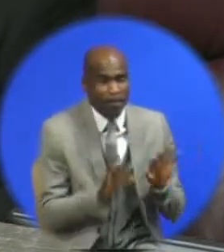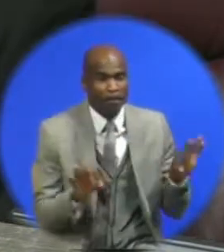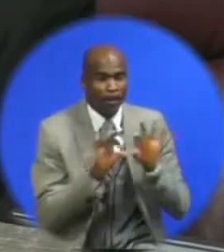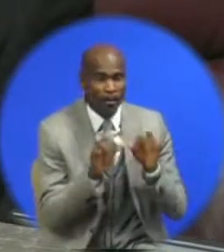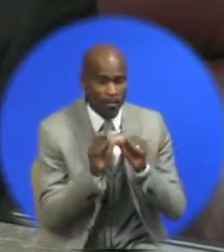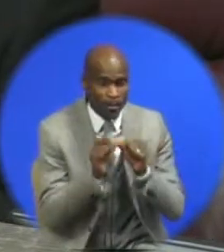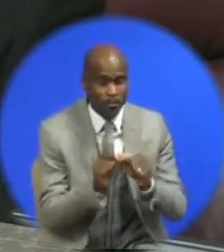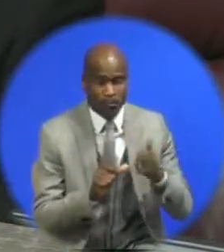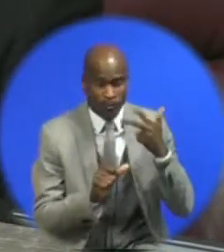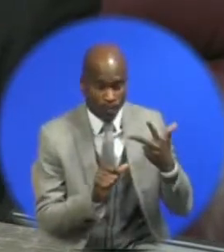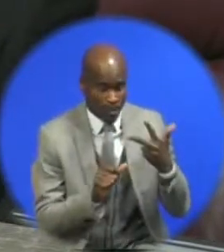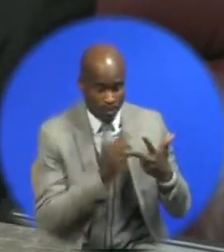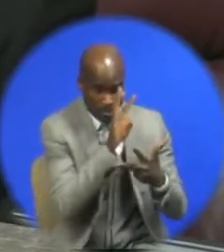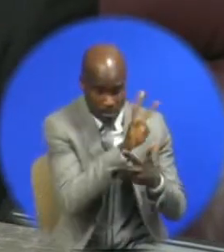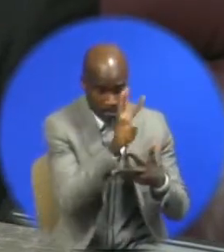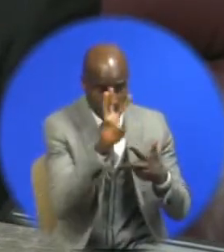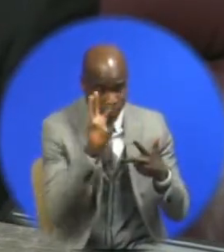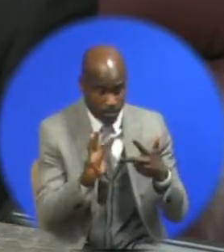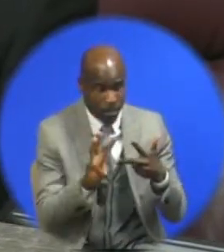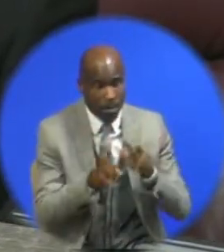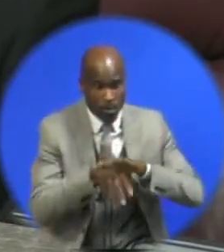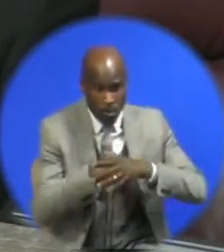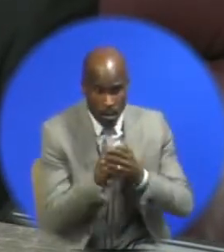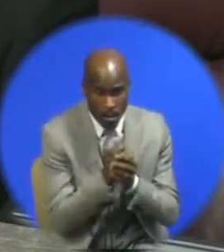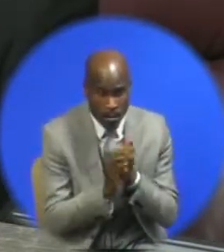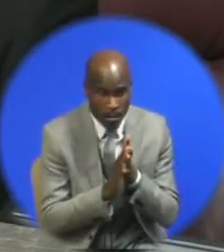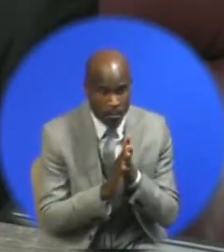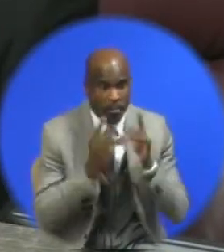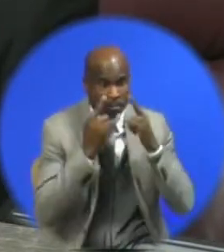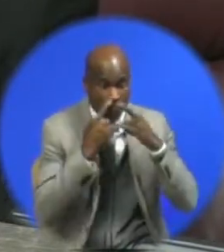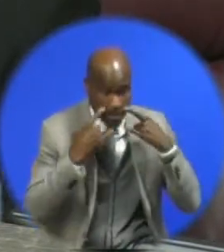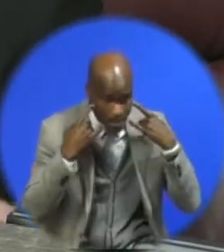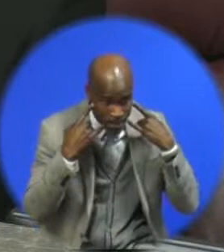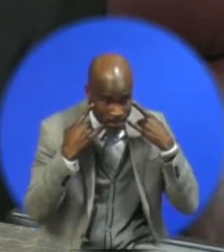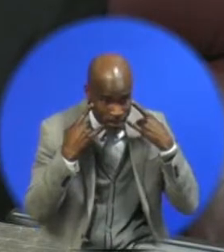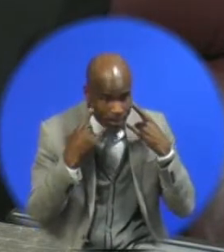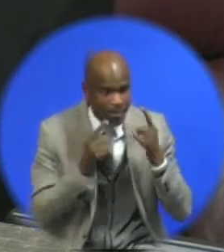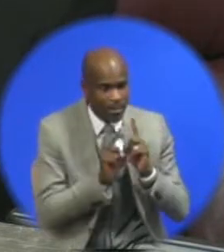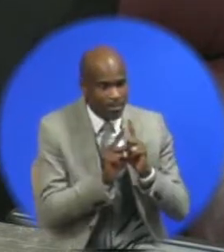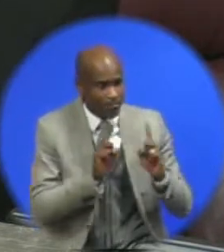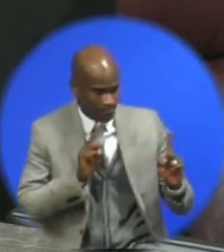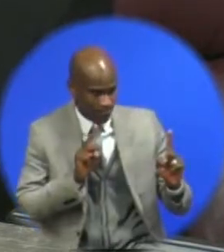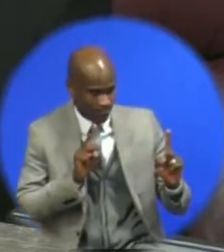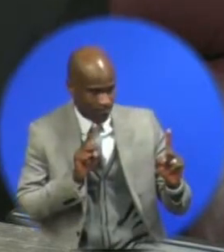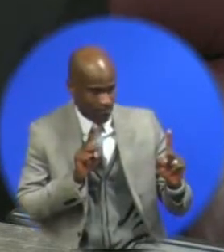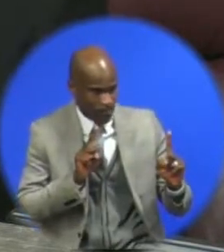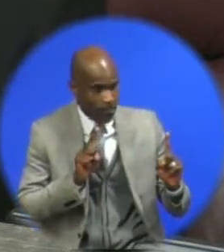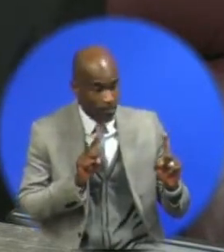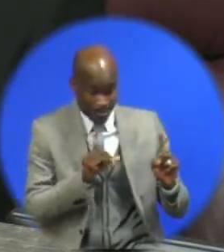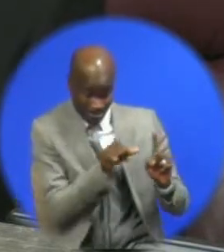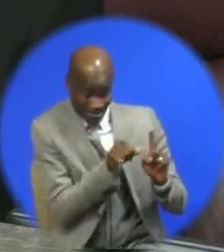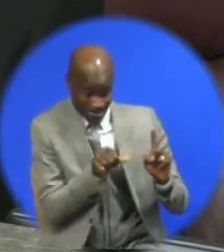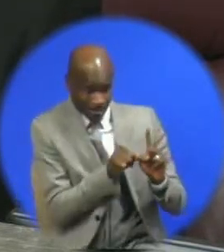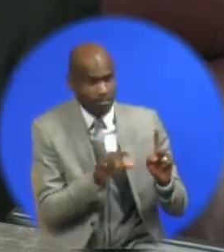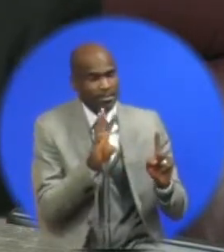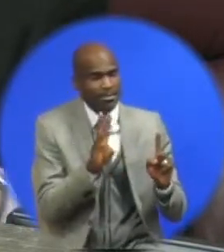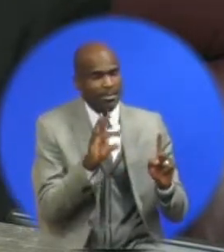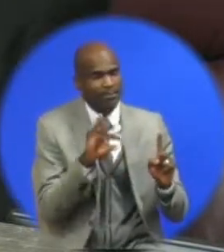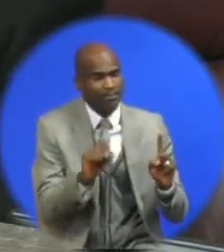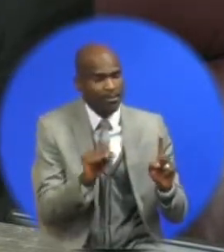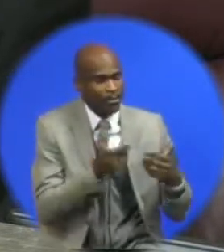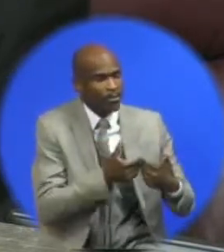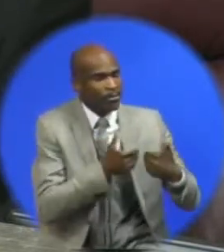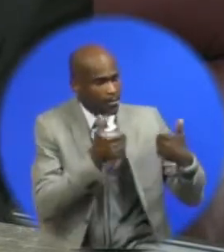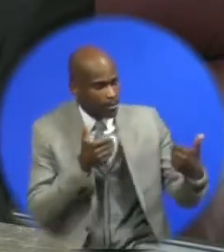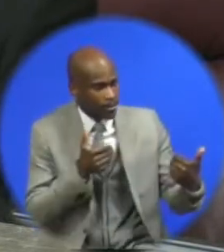wearing a mask, washing our hands, and keeping your distance from other people by waiting at least 6 feet apart to help slow